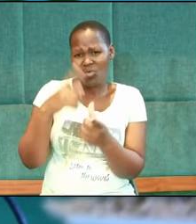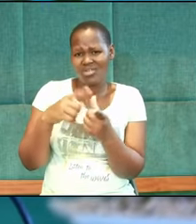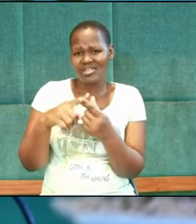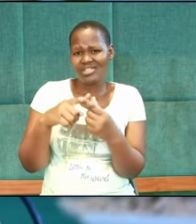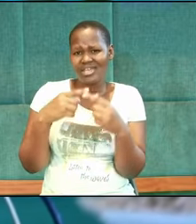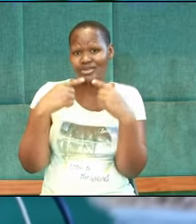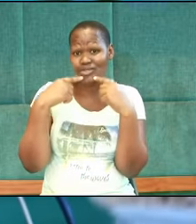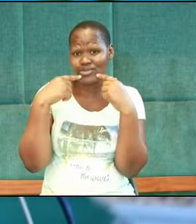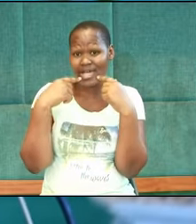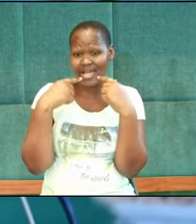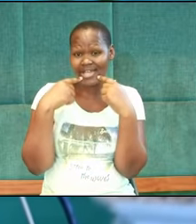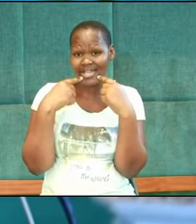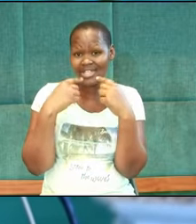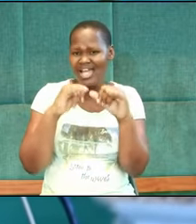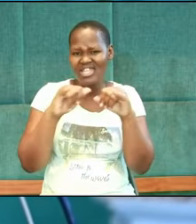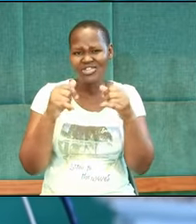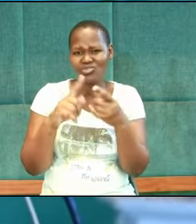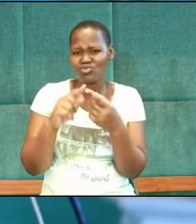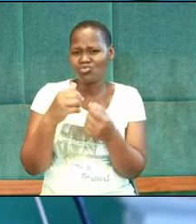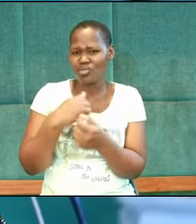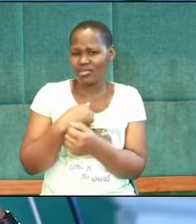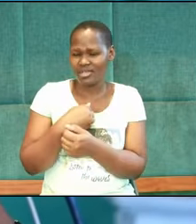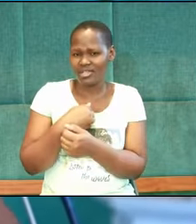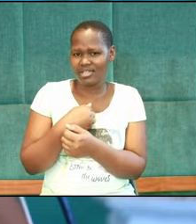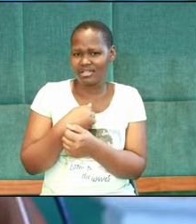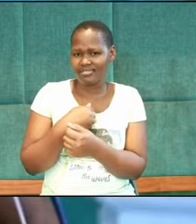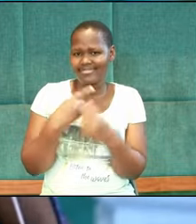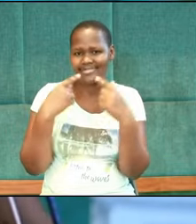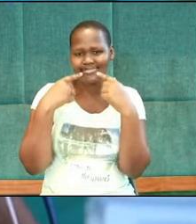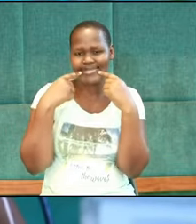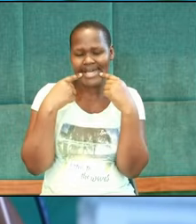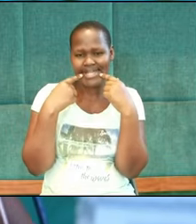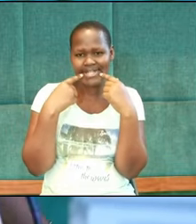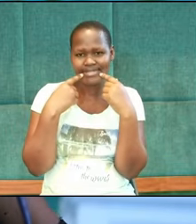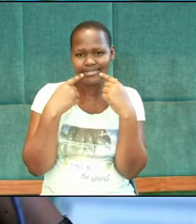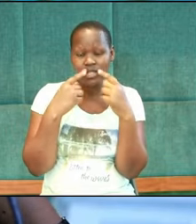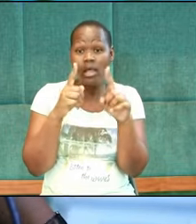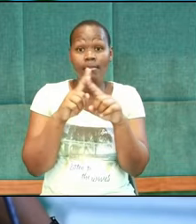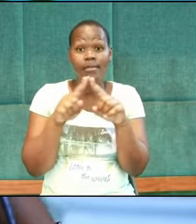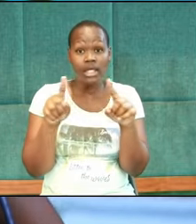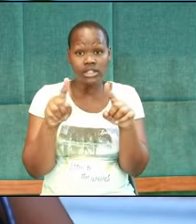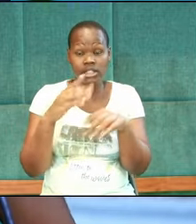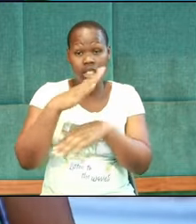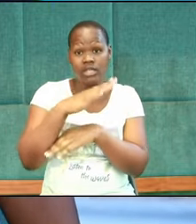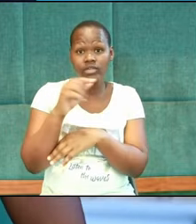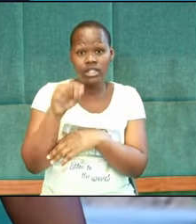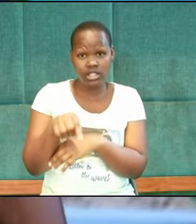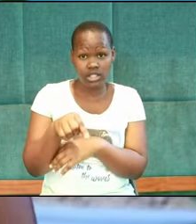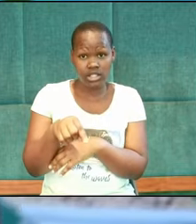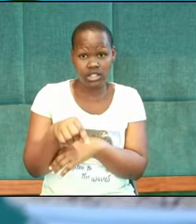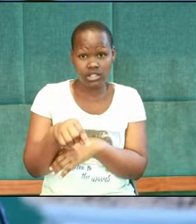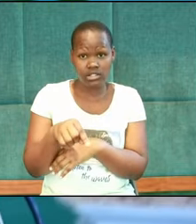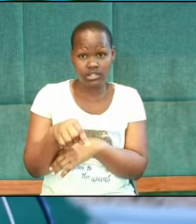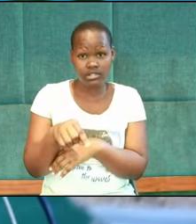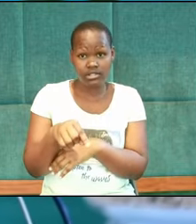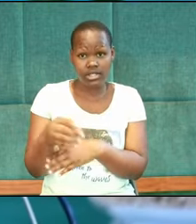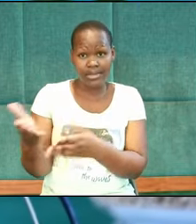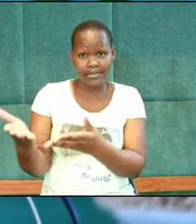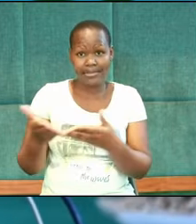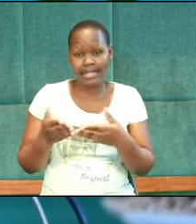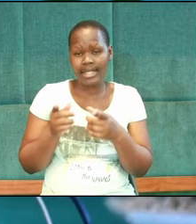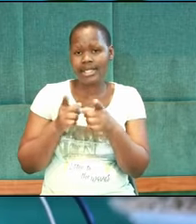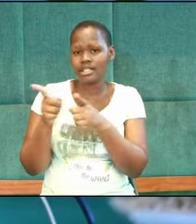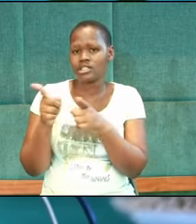Oh, it's new to me. No, we don't smile. This evening we are going on a bloody, bloody journey